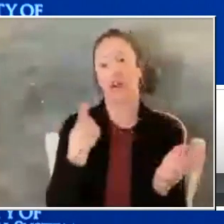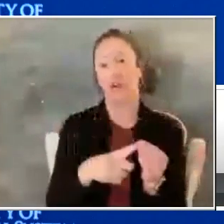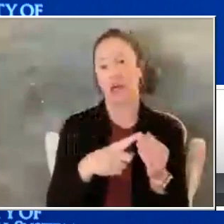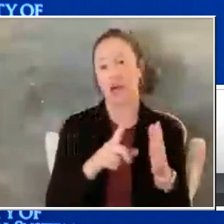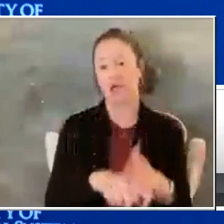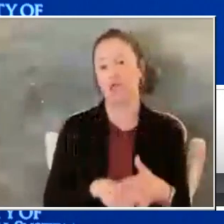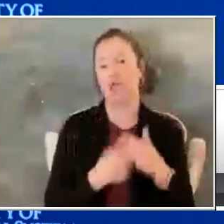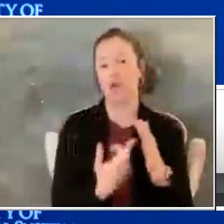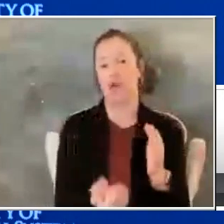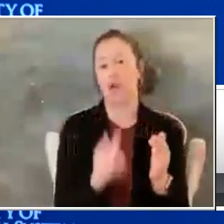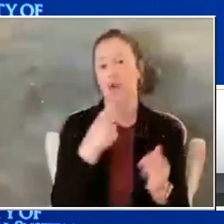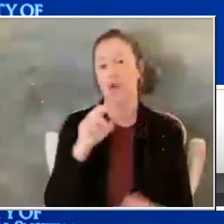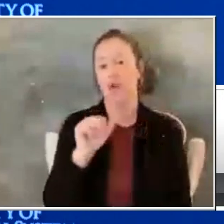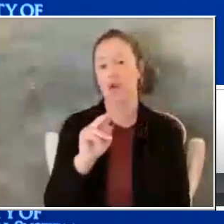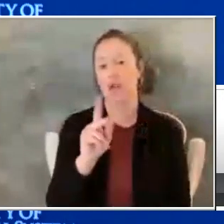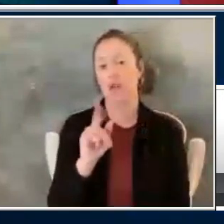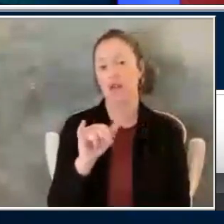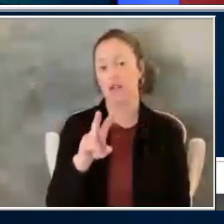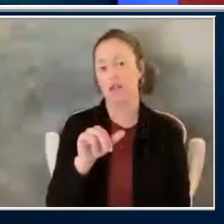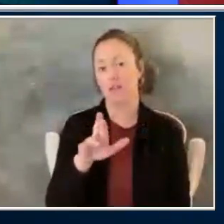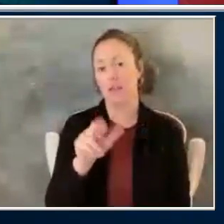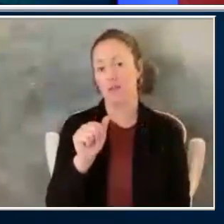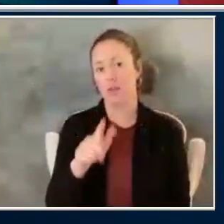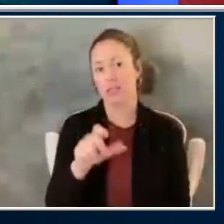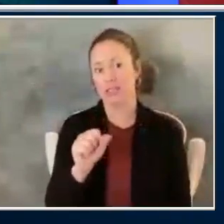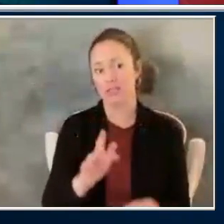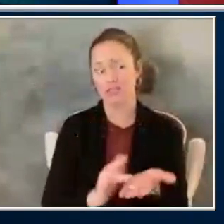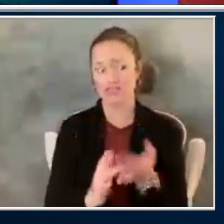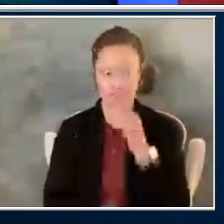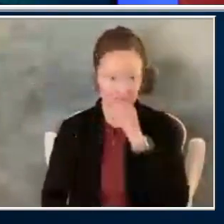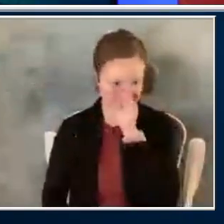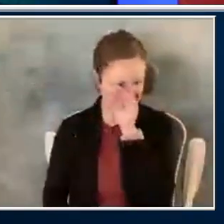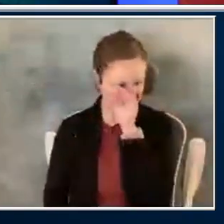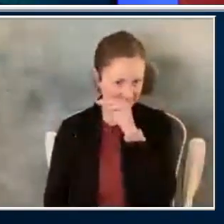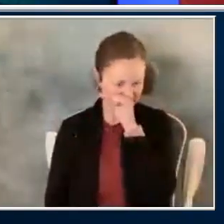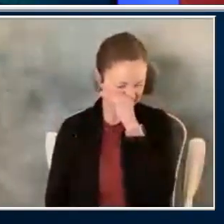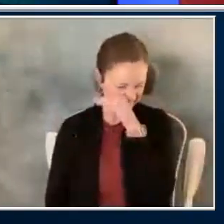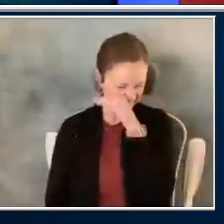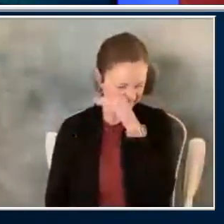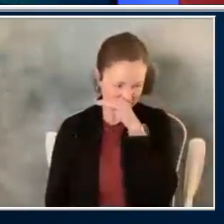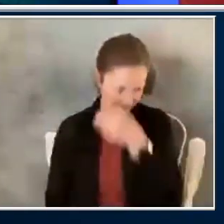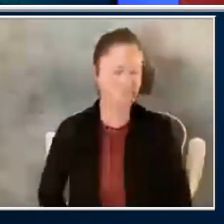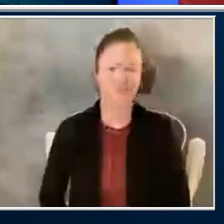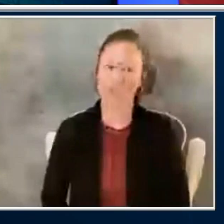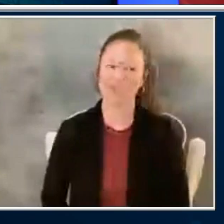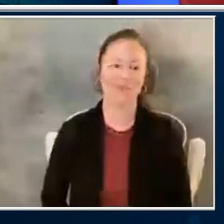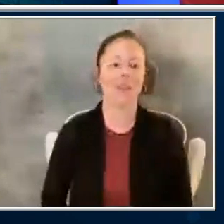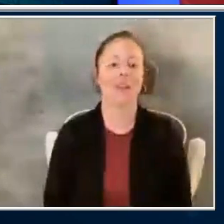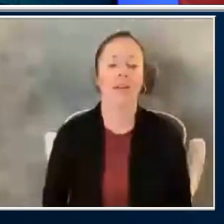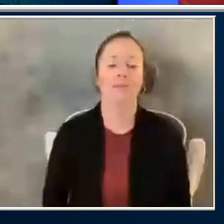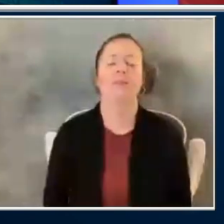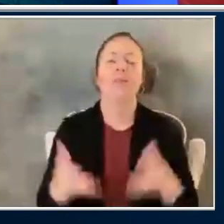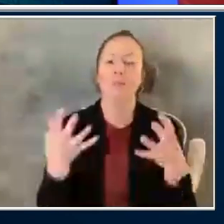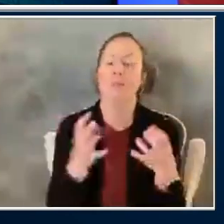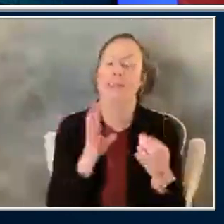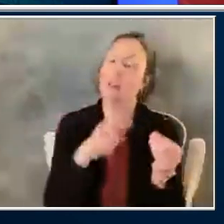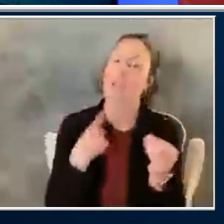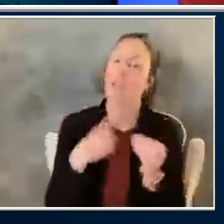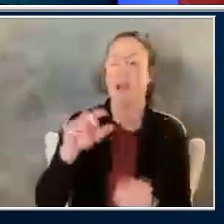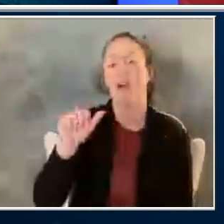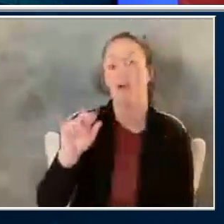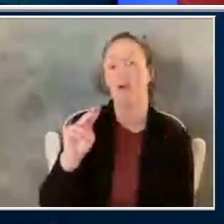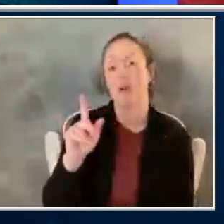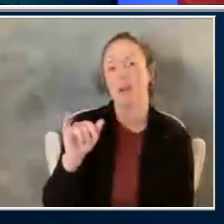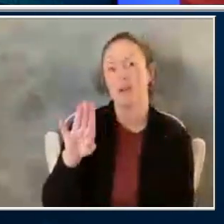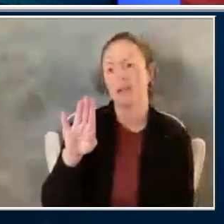oral antiviral drugs as well. All right, Hawk, I want to talk about an issue that's super important. We hear about this quite a bit, but it's about antibiotics and germs that